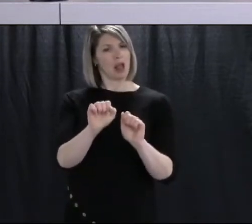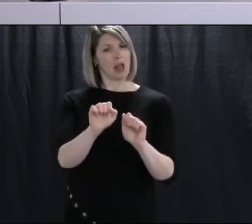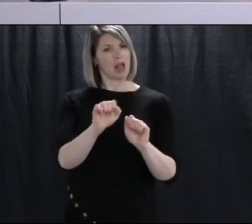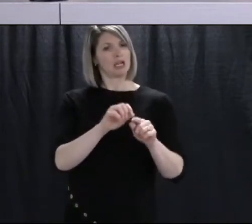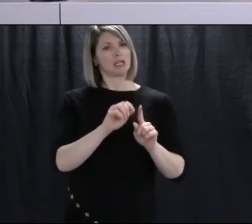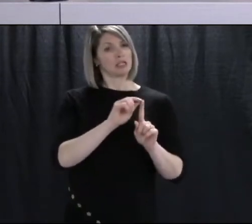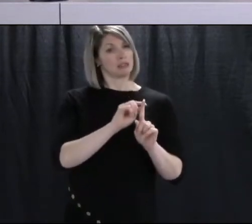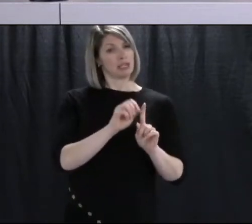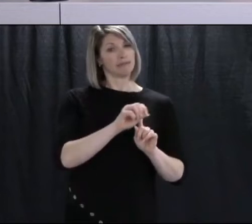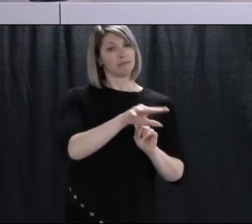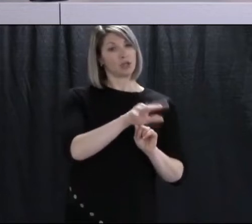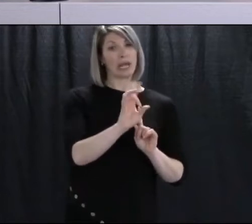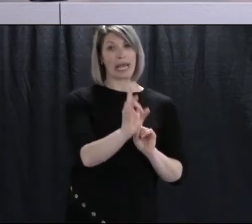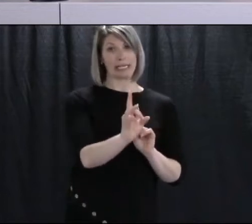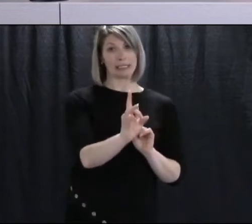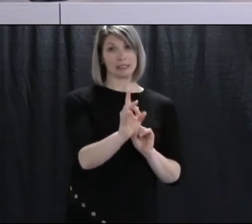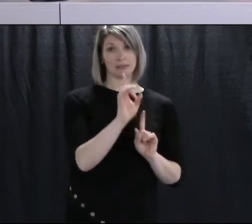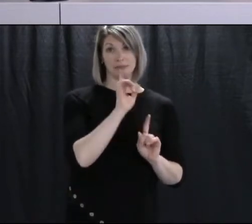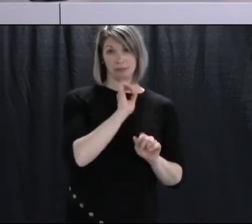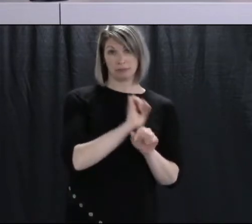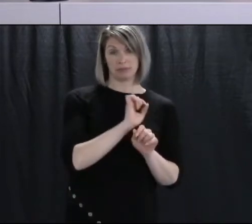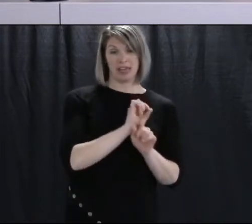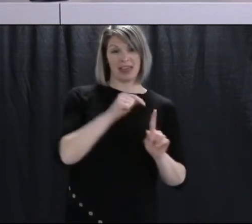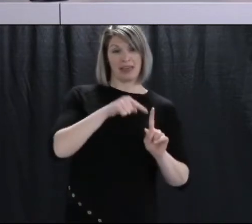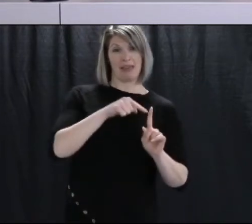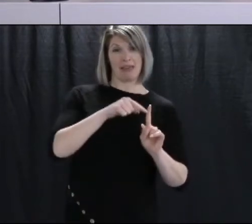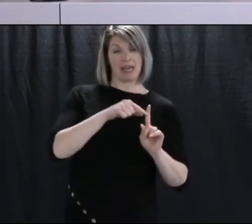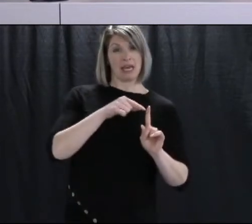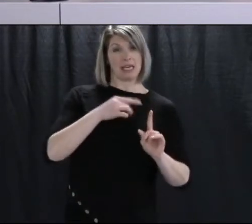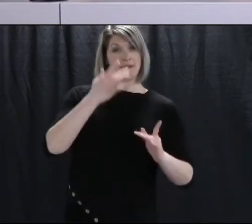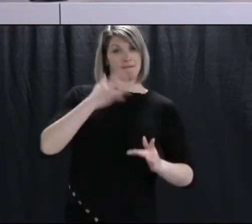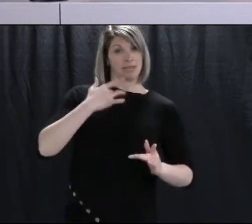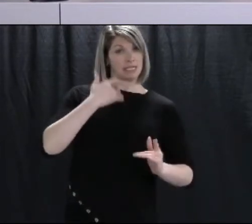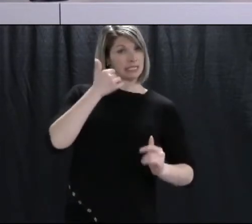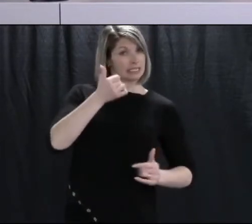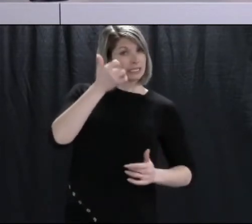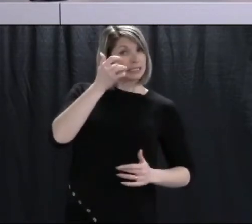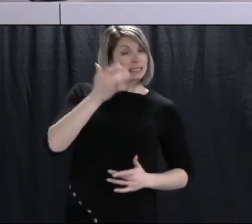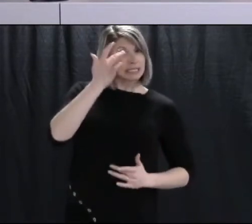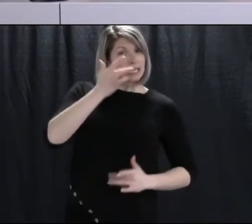that particular case was symptomatic at the time, or if you can clarify how that happened.